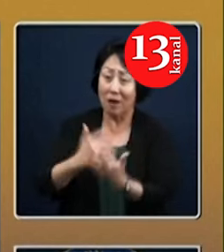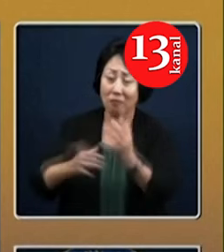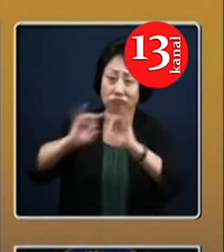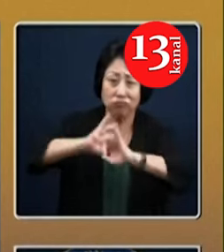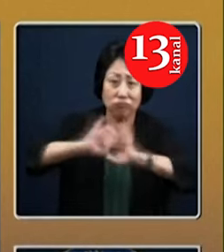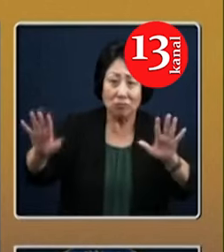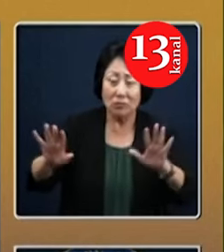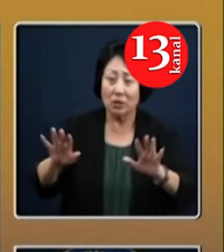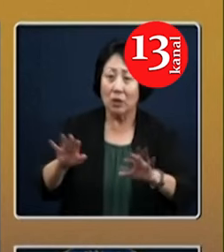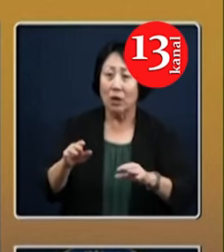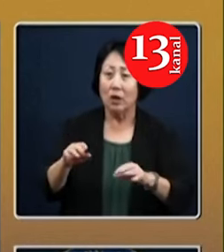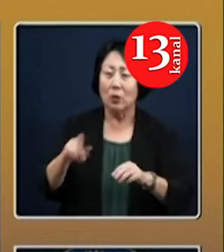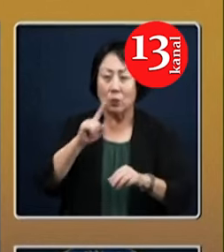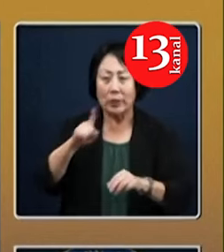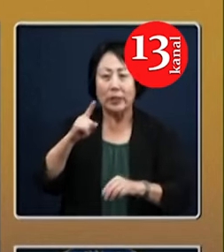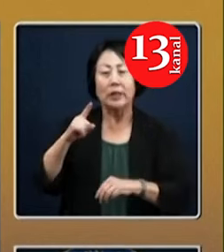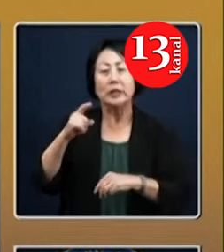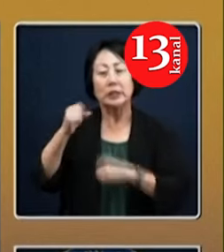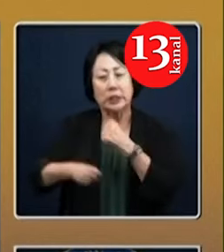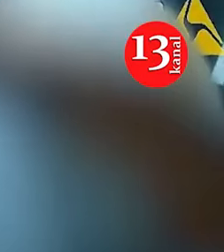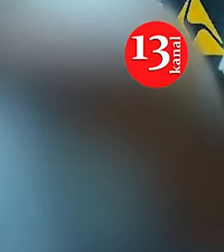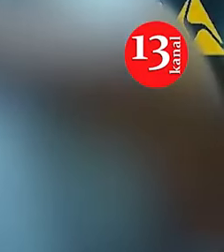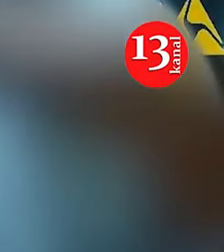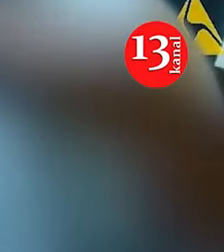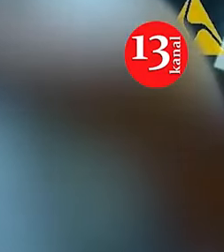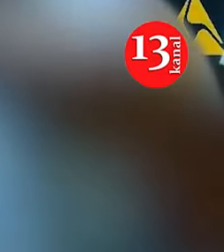possible were years in the making.